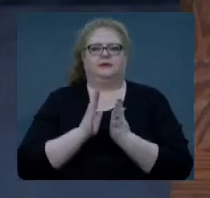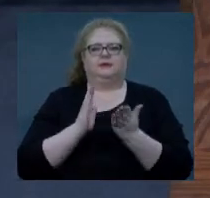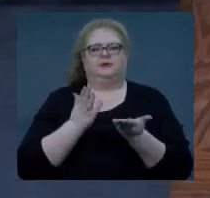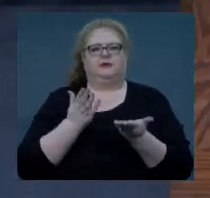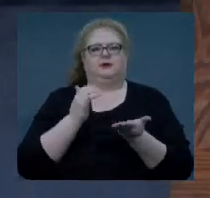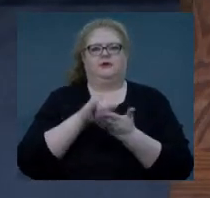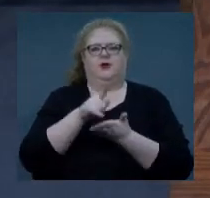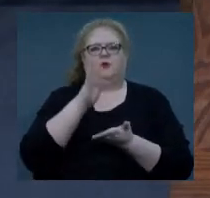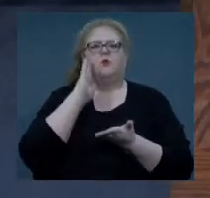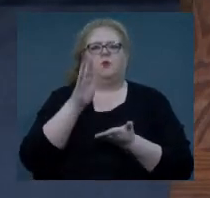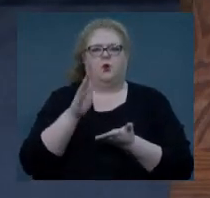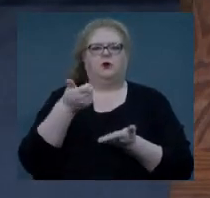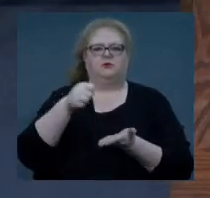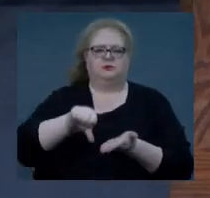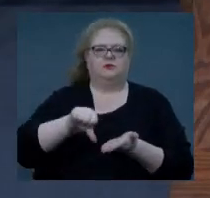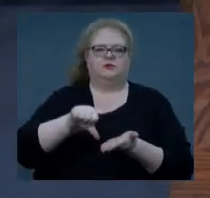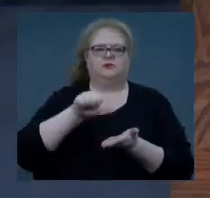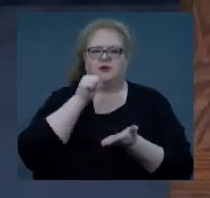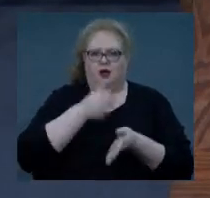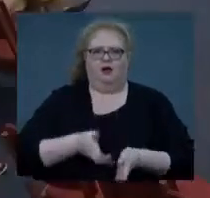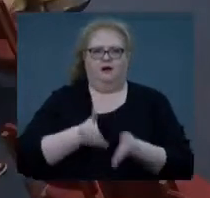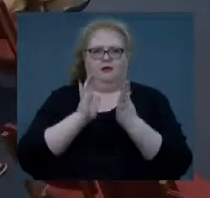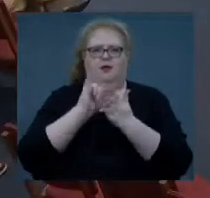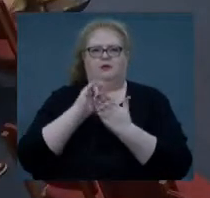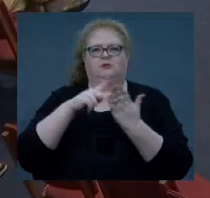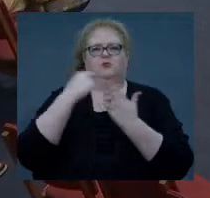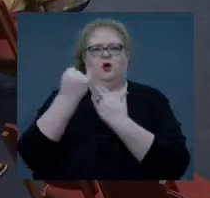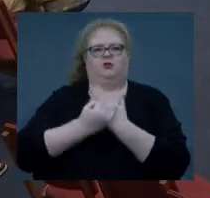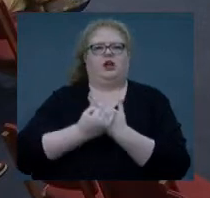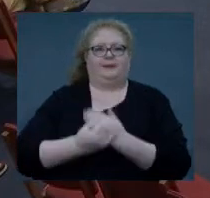disallow this project.